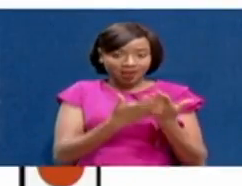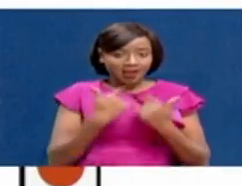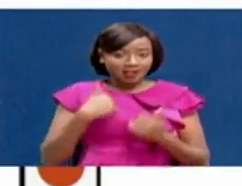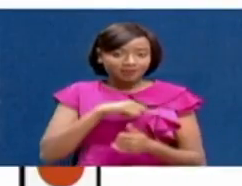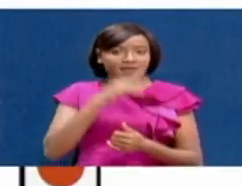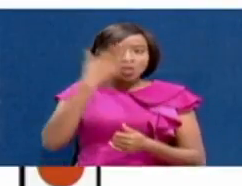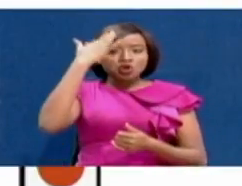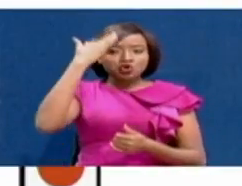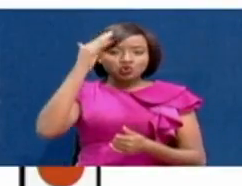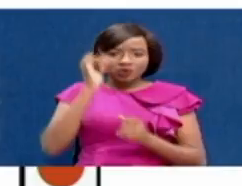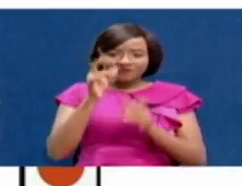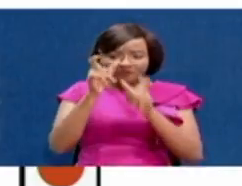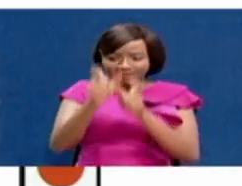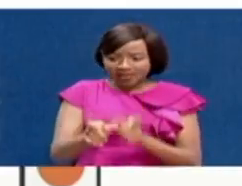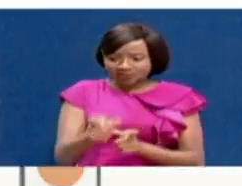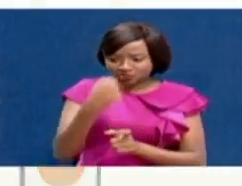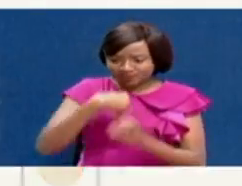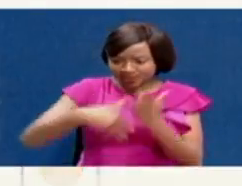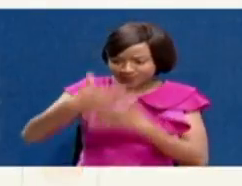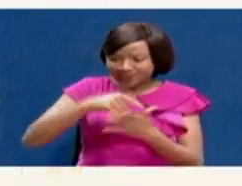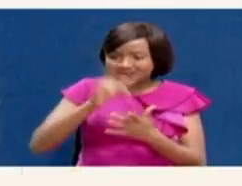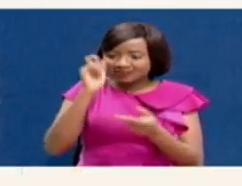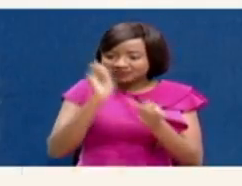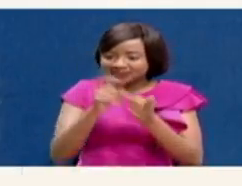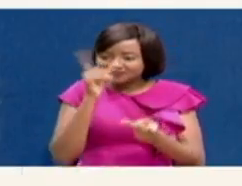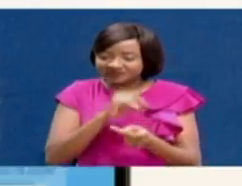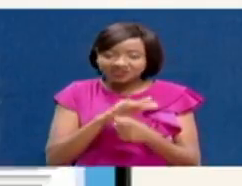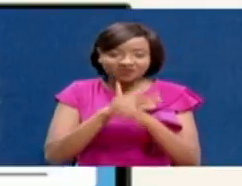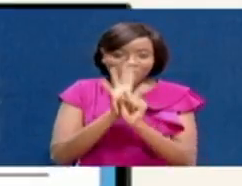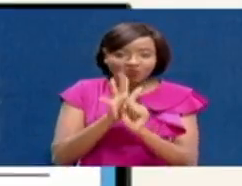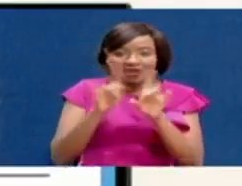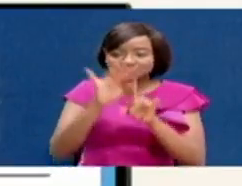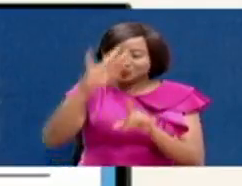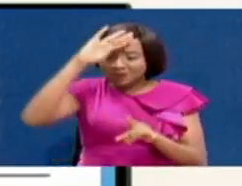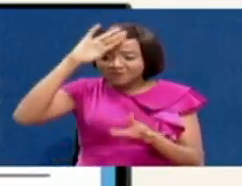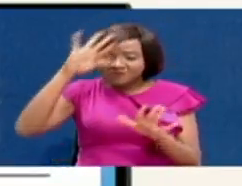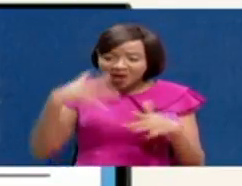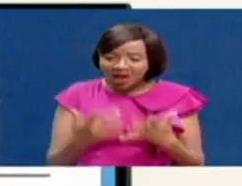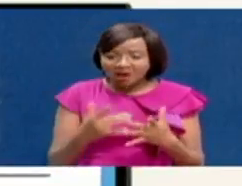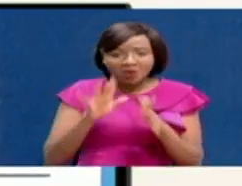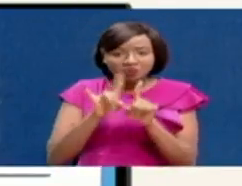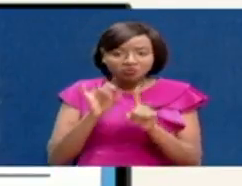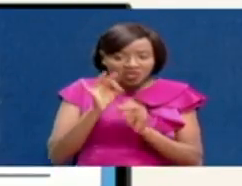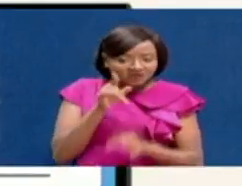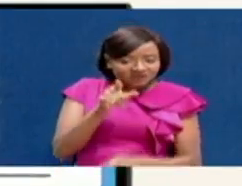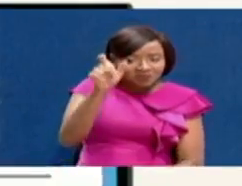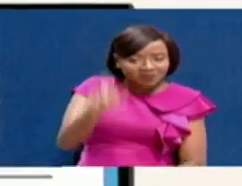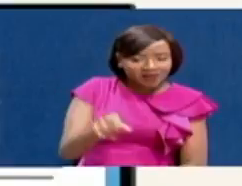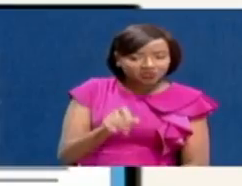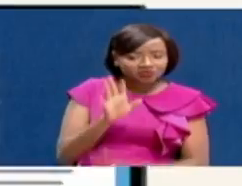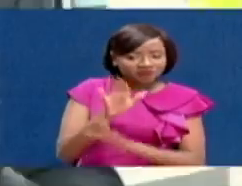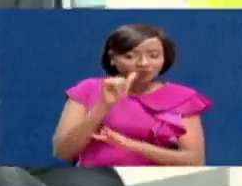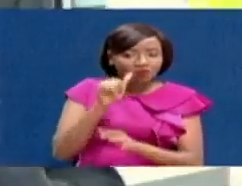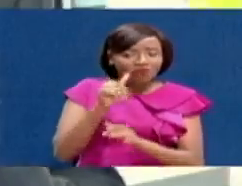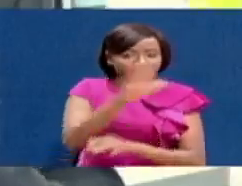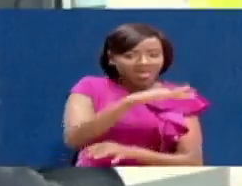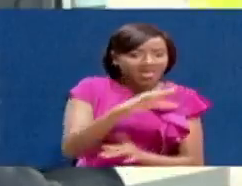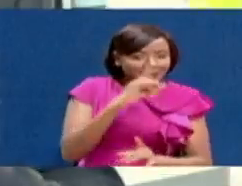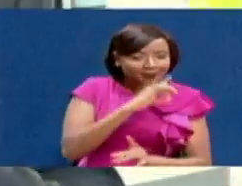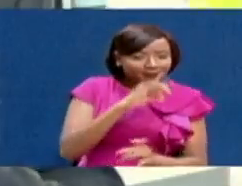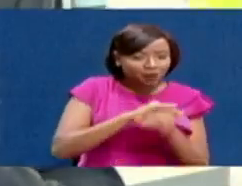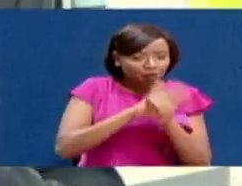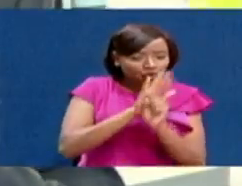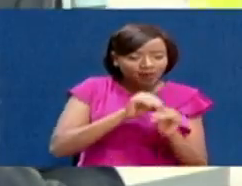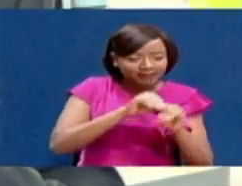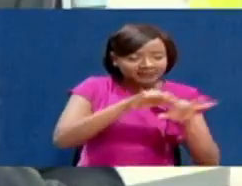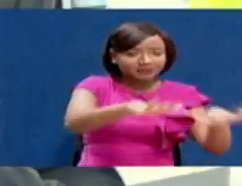with has been tested for the virus, their temperature, among other details, including if that particular person is from a high-risk area. If we have